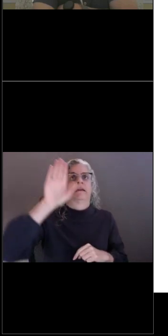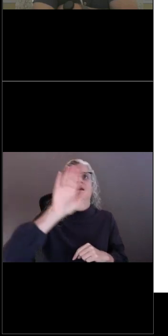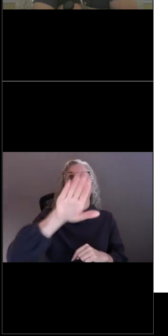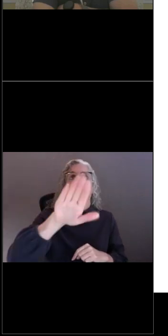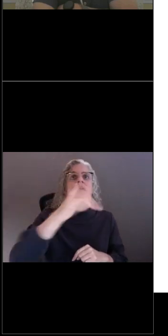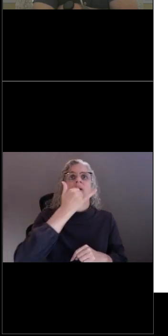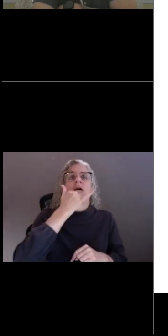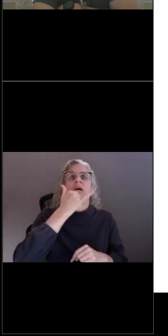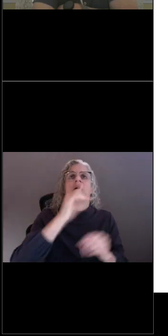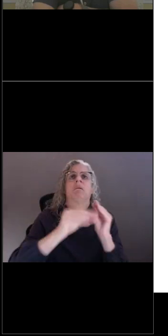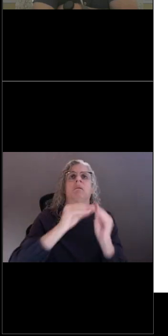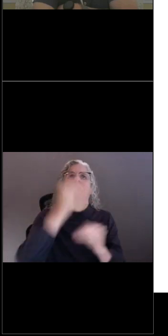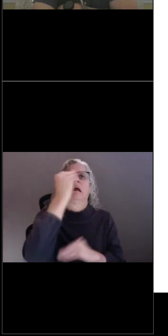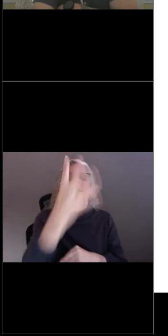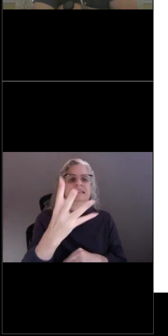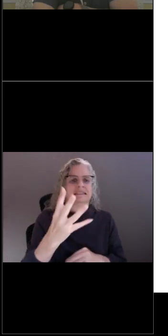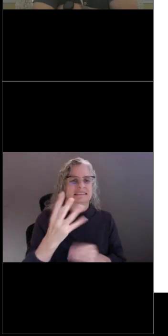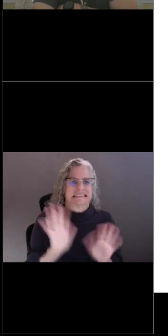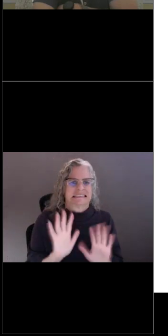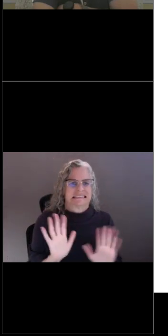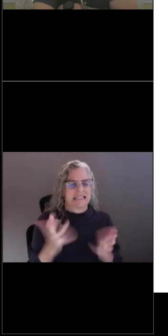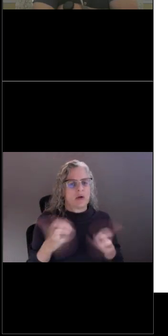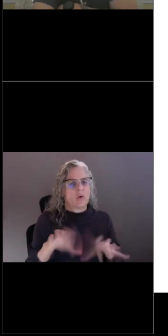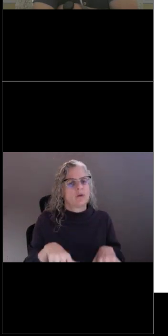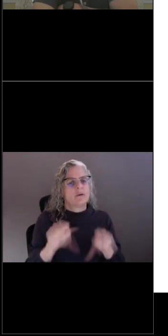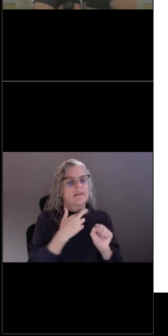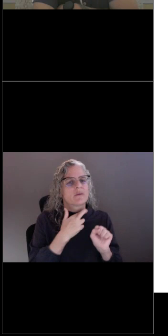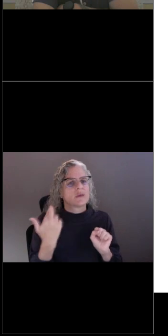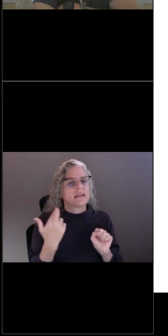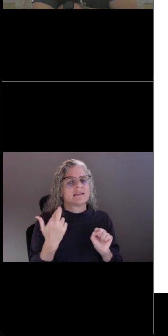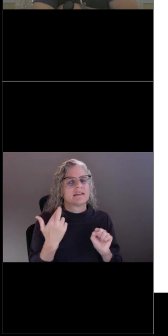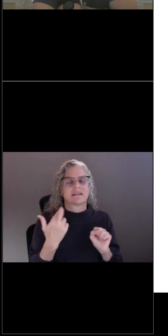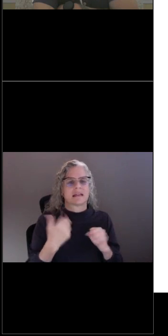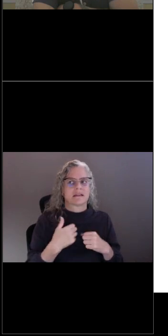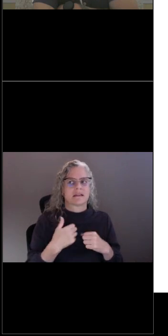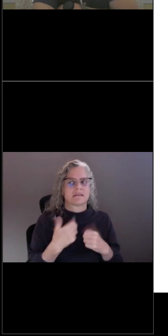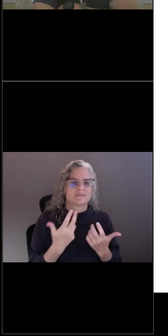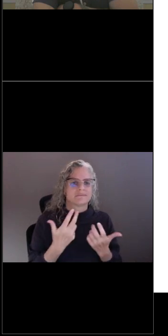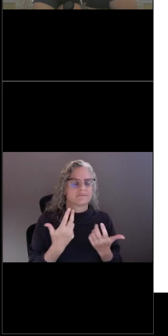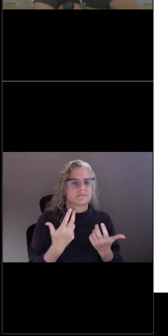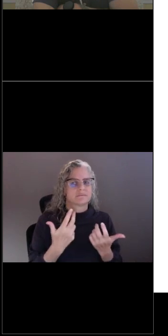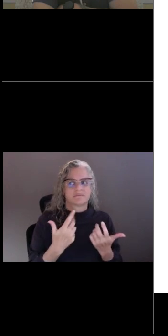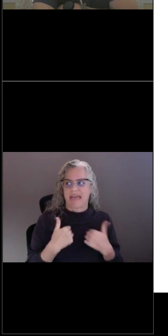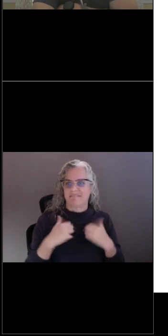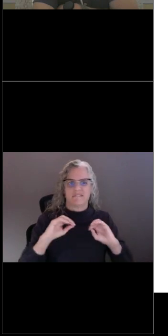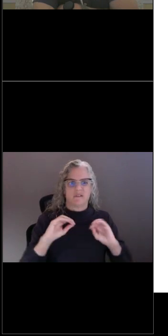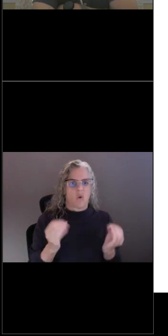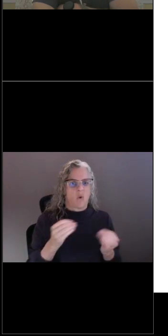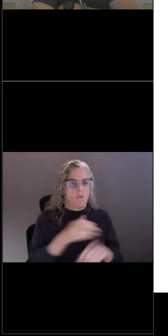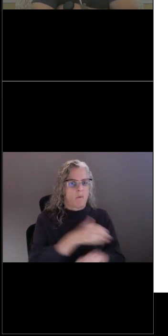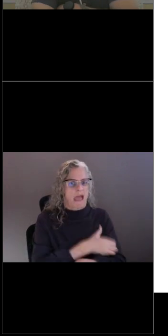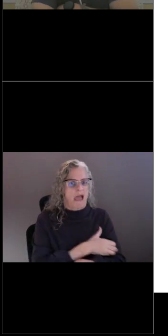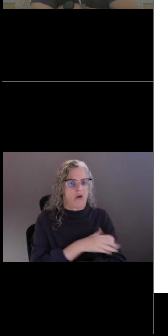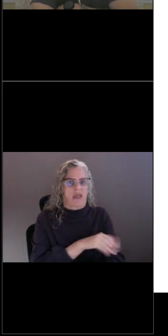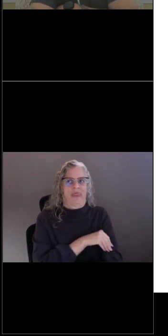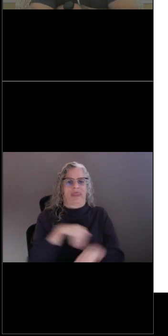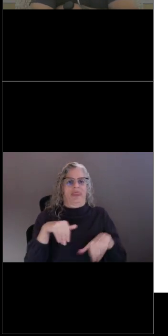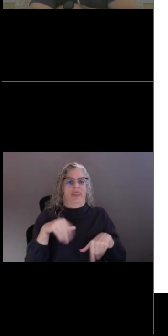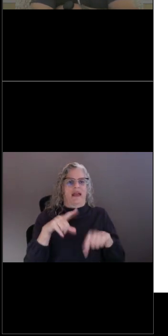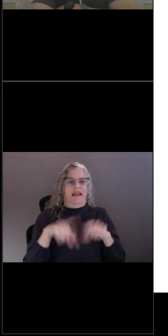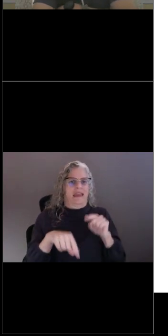put them at risk, or that they don't have the professional power to be able to do that. In a